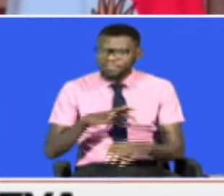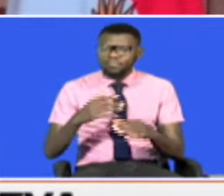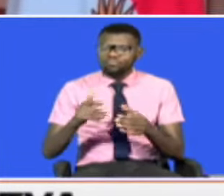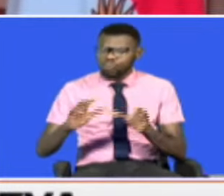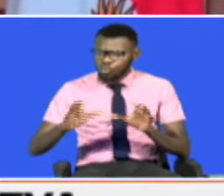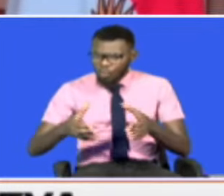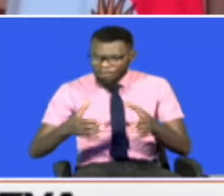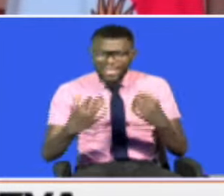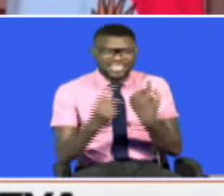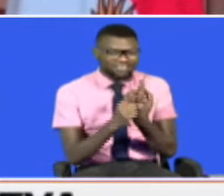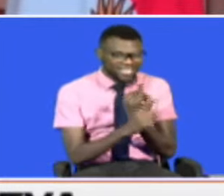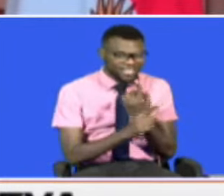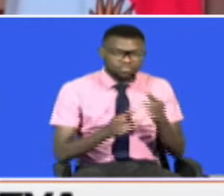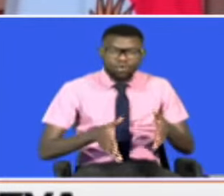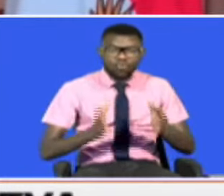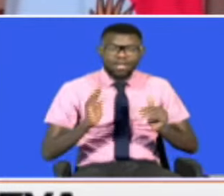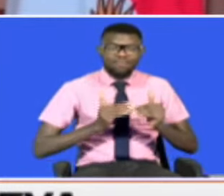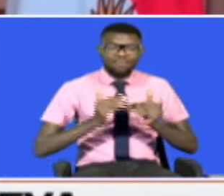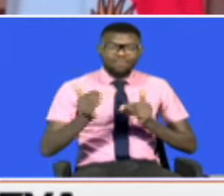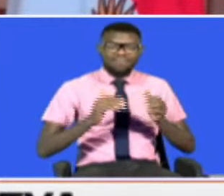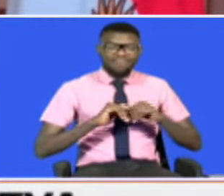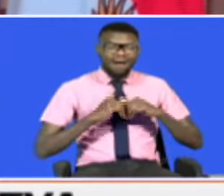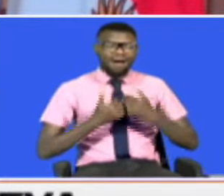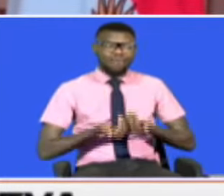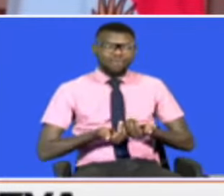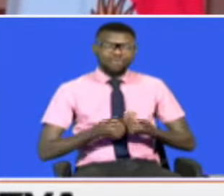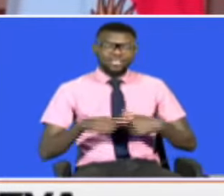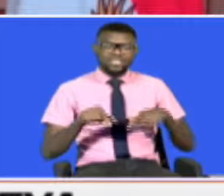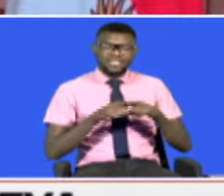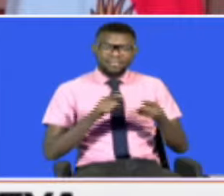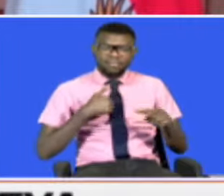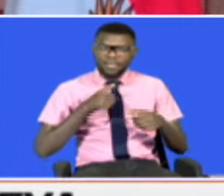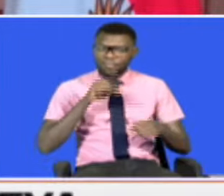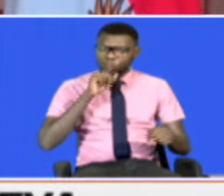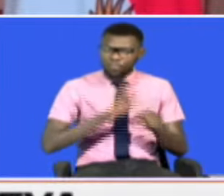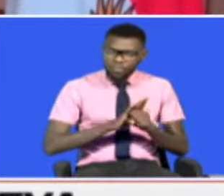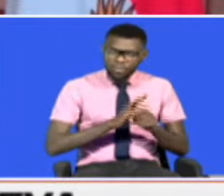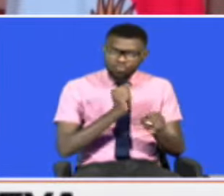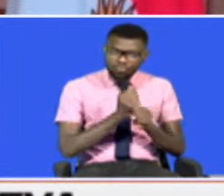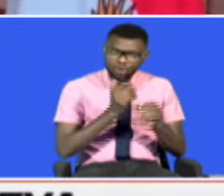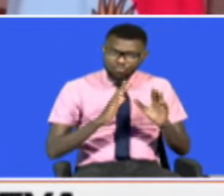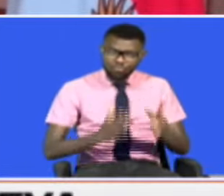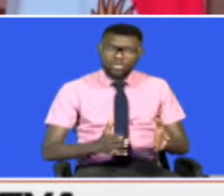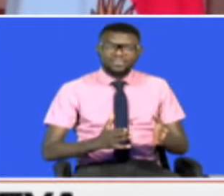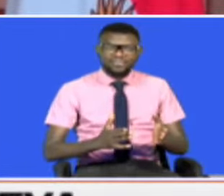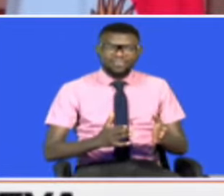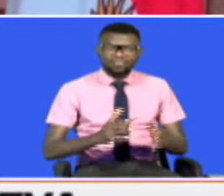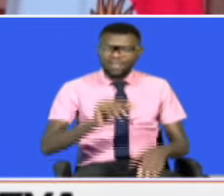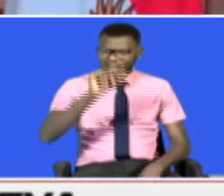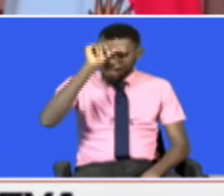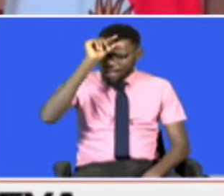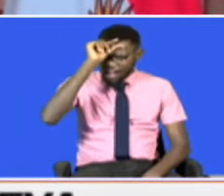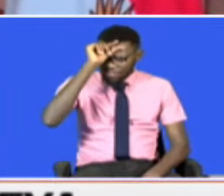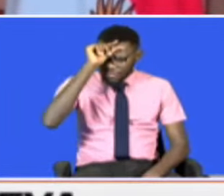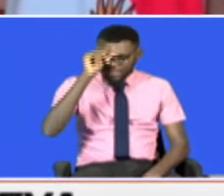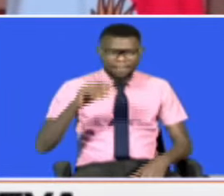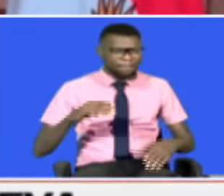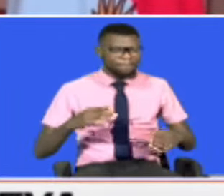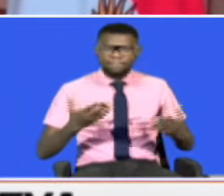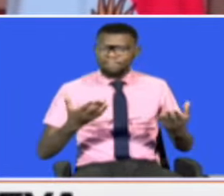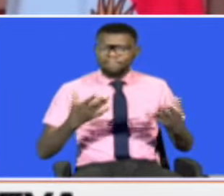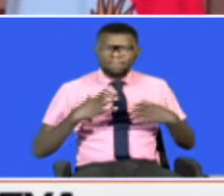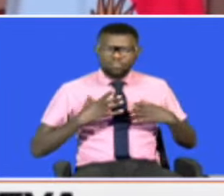forward, and I also promised to craft a broad-based government that would harness the enormous